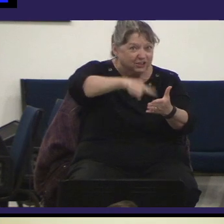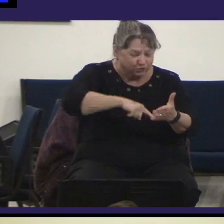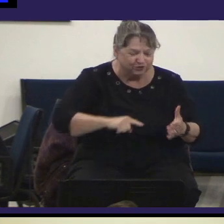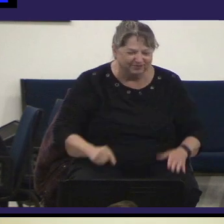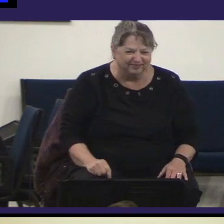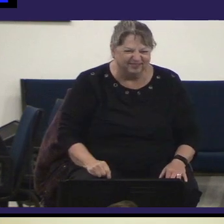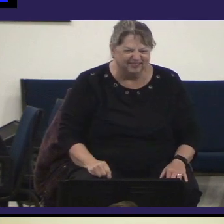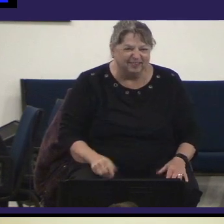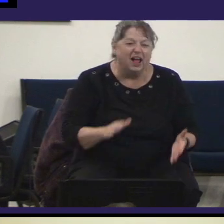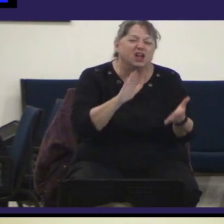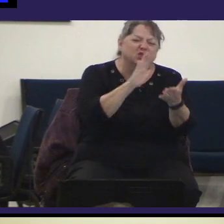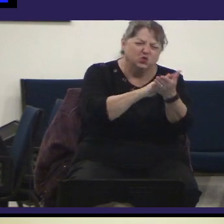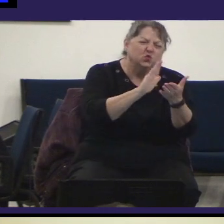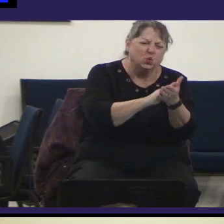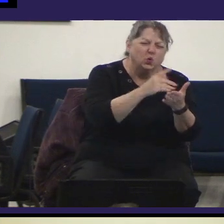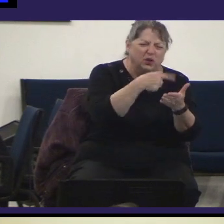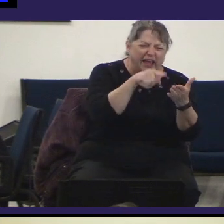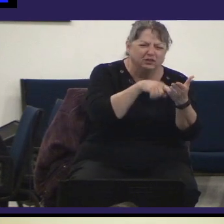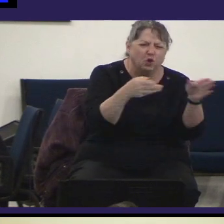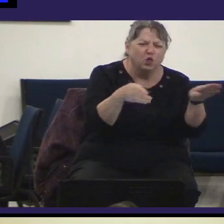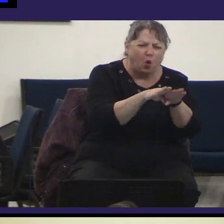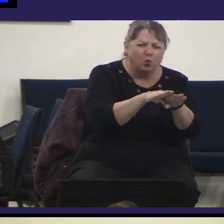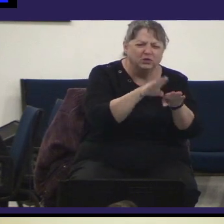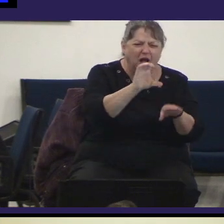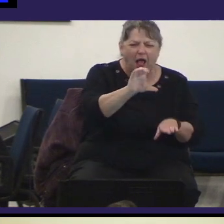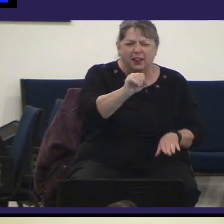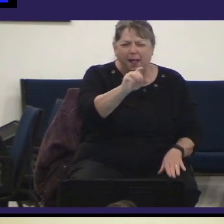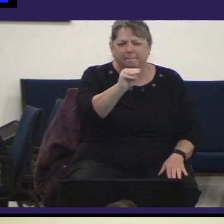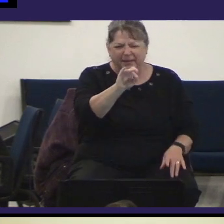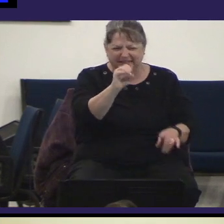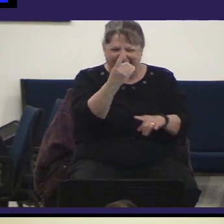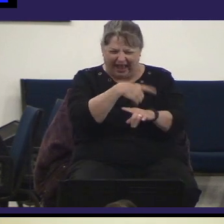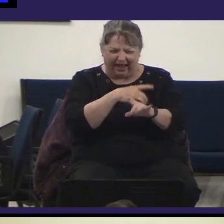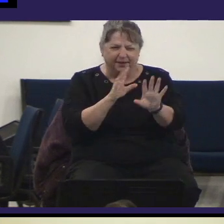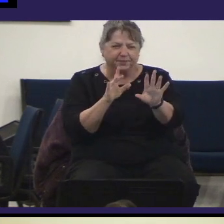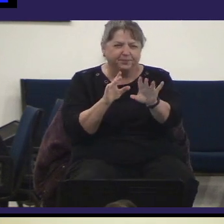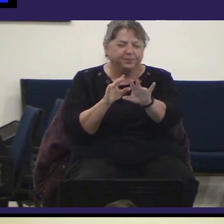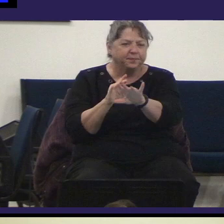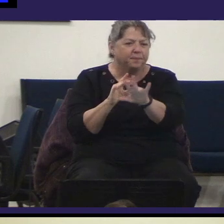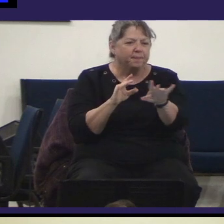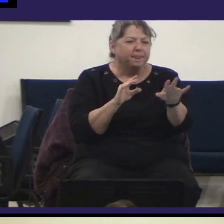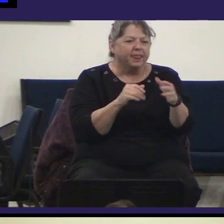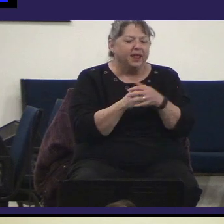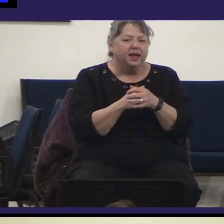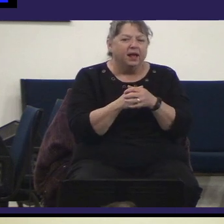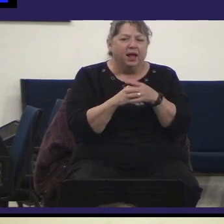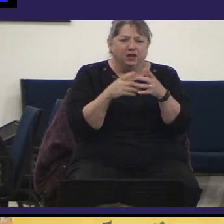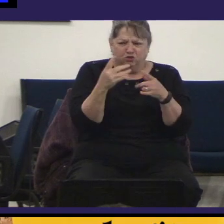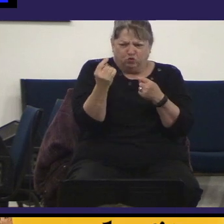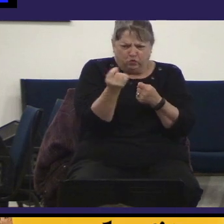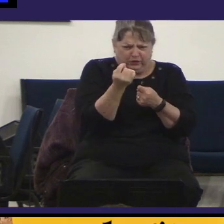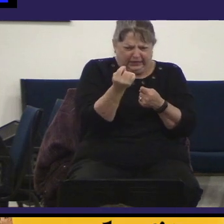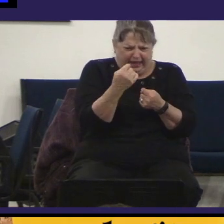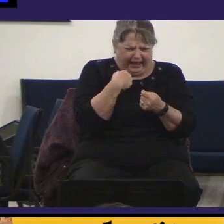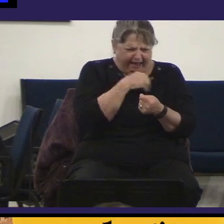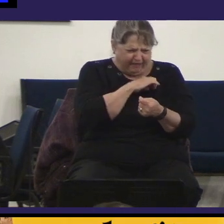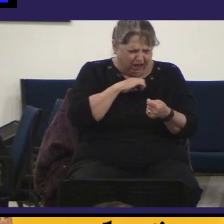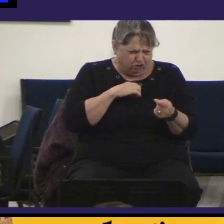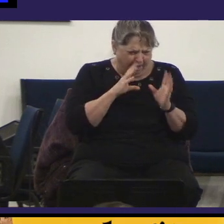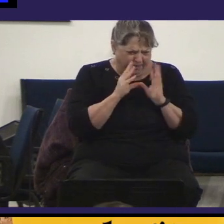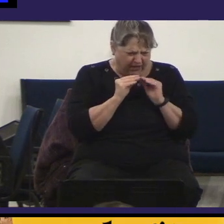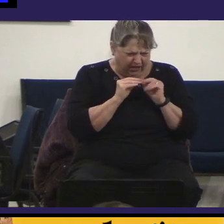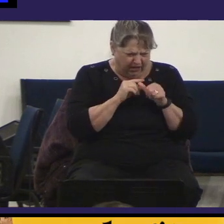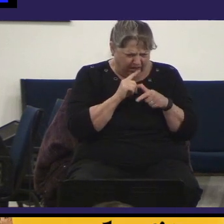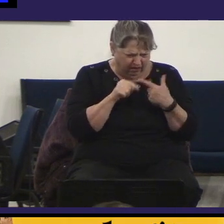We'll fill you in once we find more facts. So Tuesday's elder meeting at 6. We have